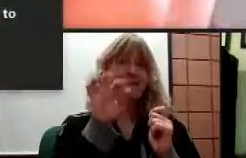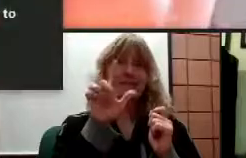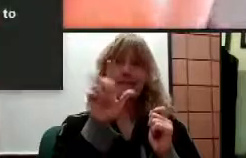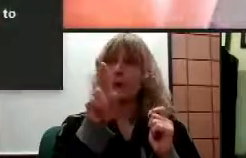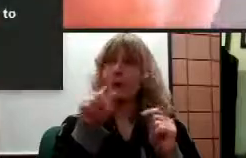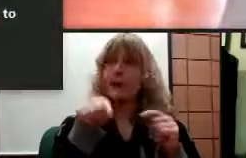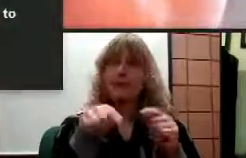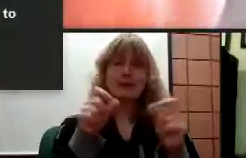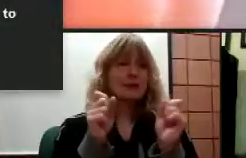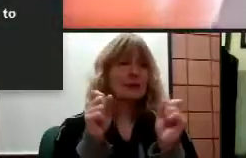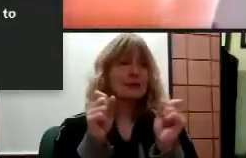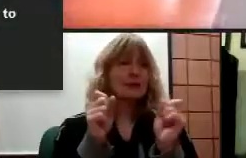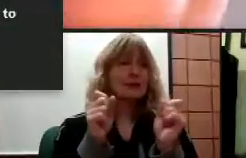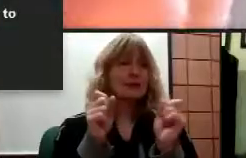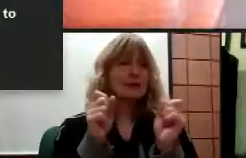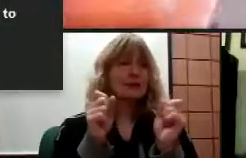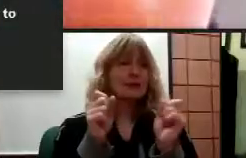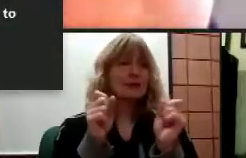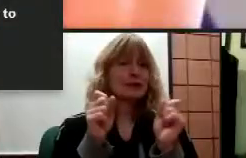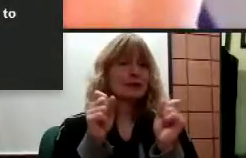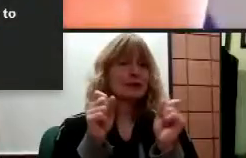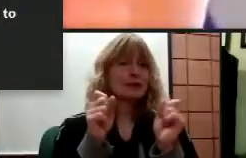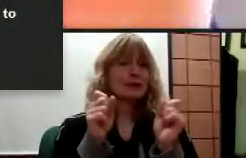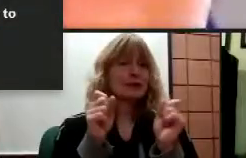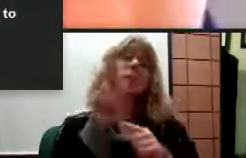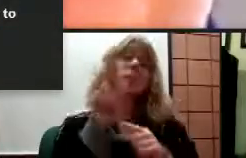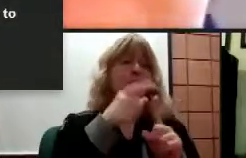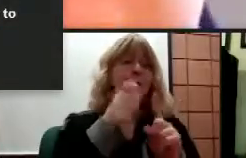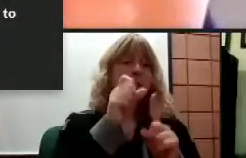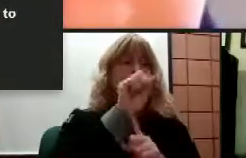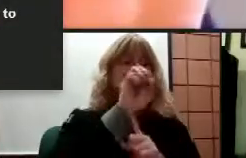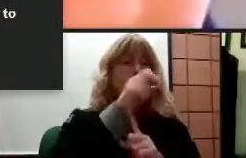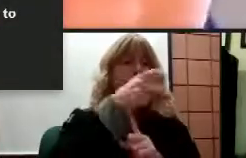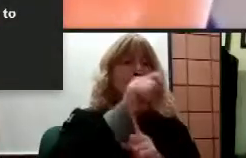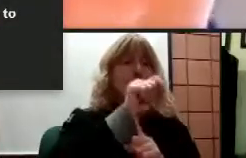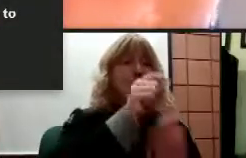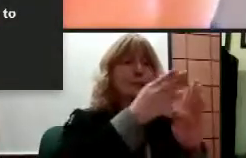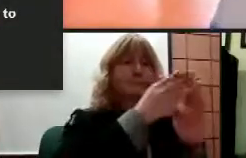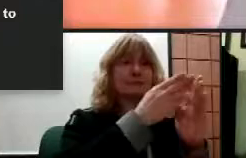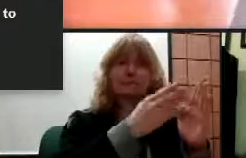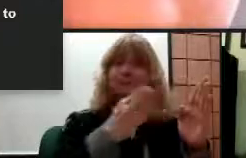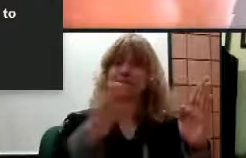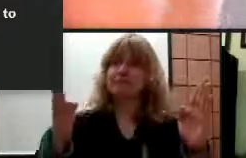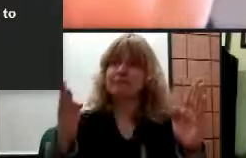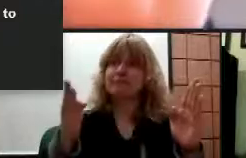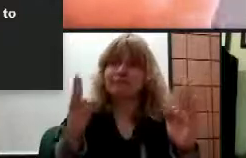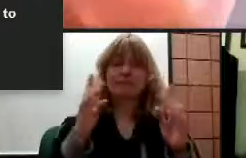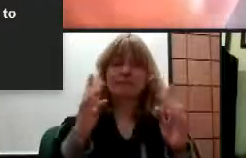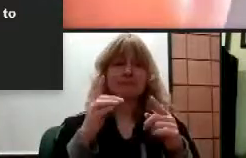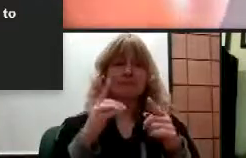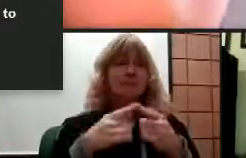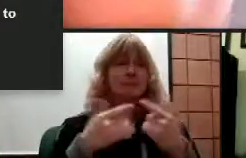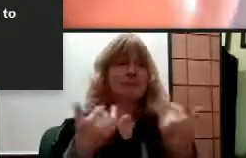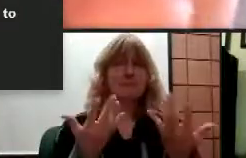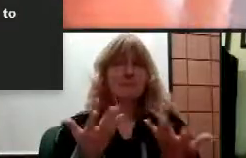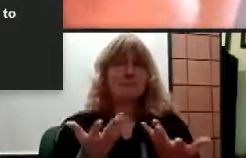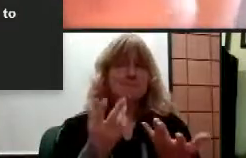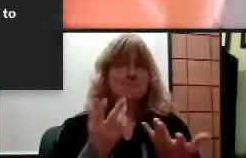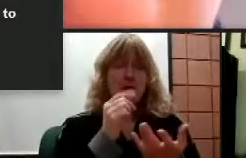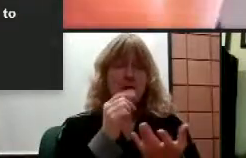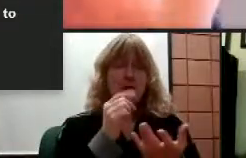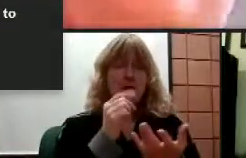typically between September to the end of March, and I don't think we're really going to see it. Next year, will it be worse or